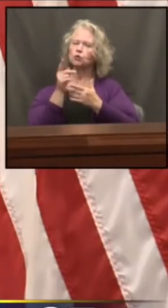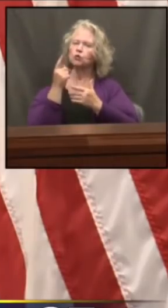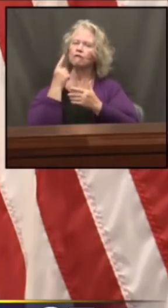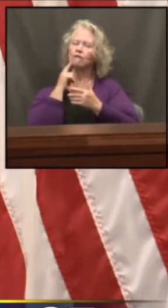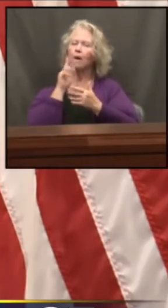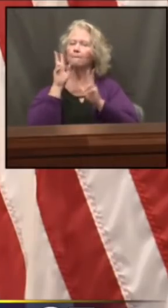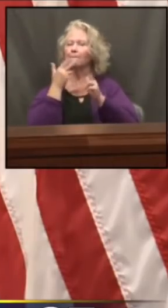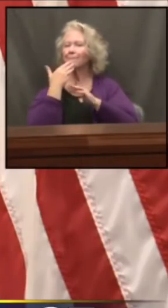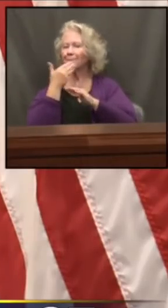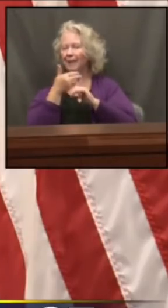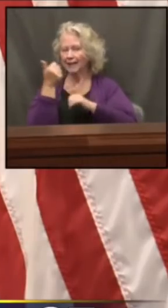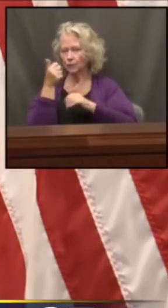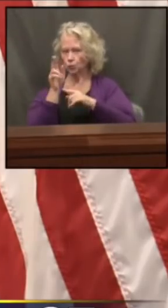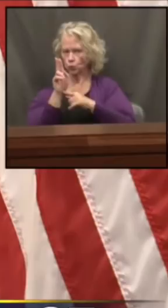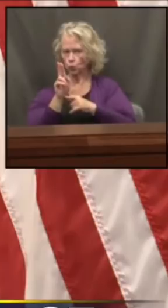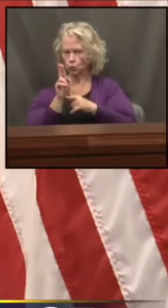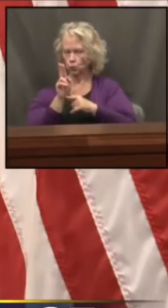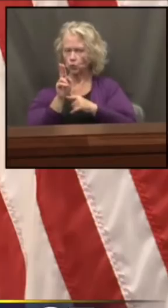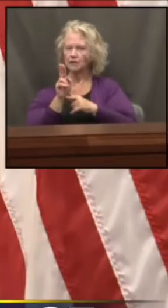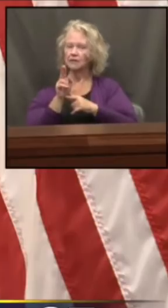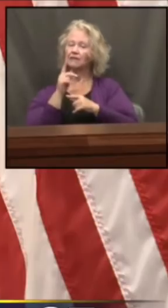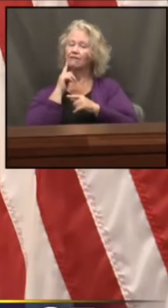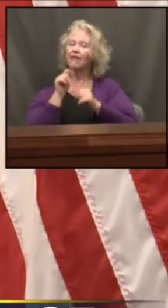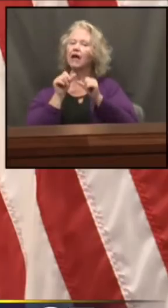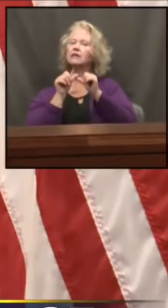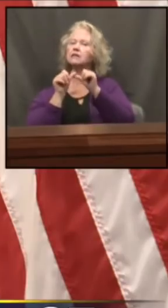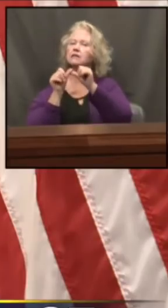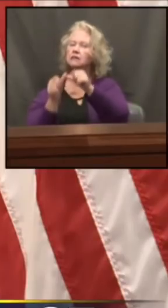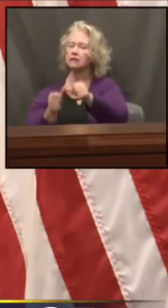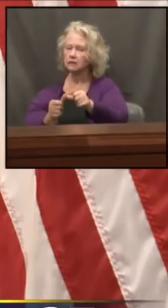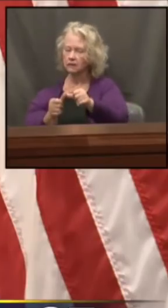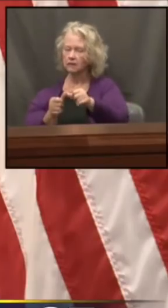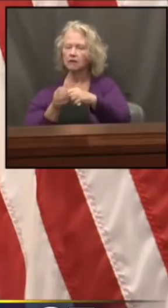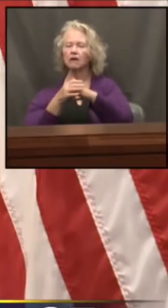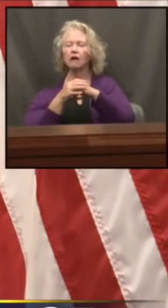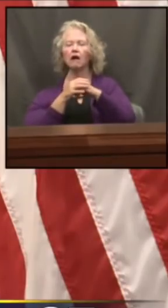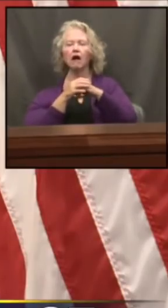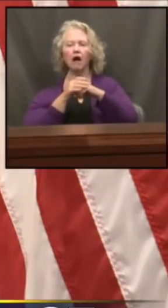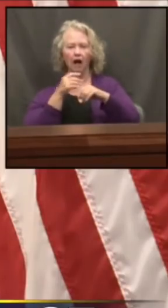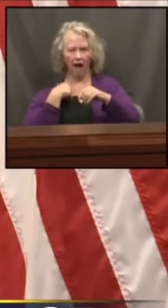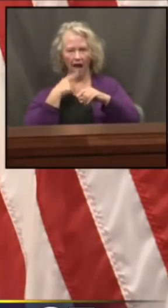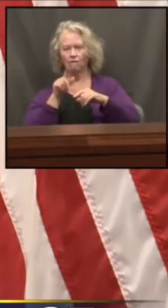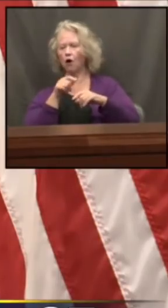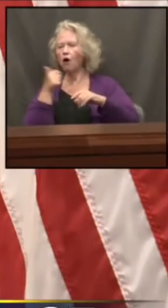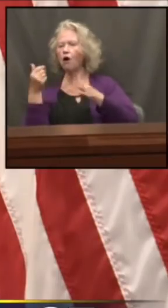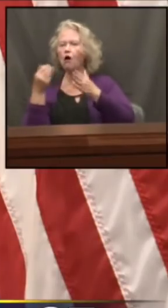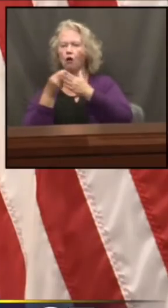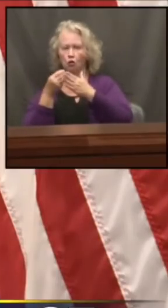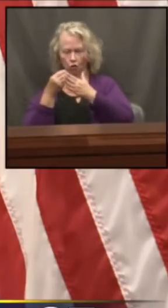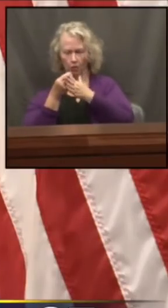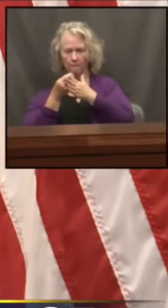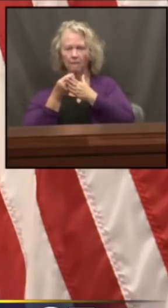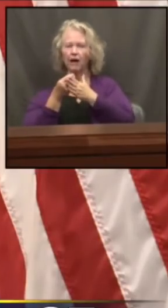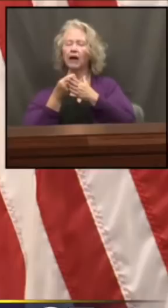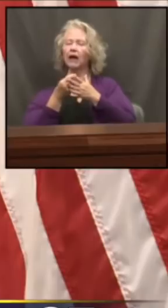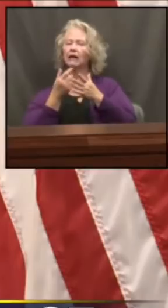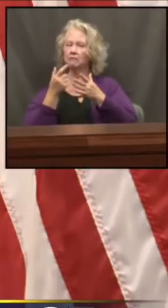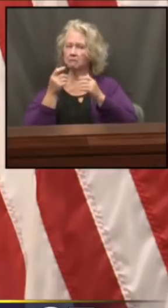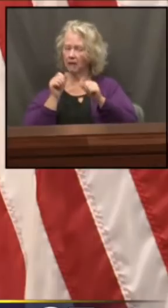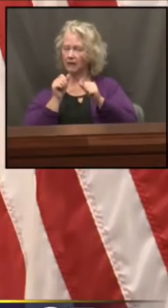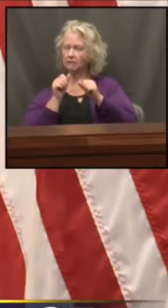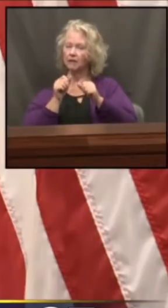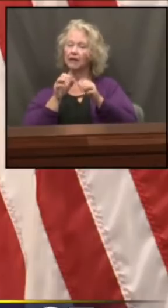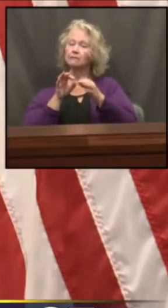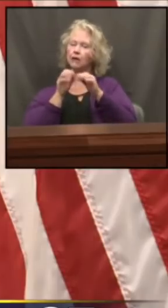best use and make sure that it's long lasting. There are other funding allocations, as the governor has mentioned, especially